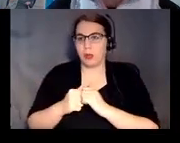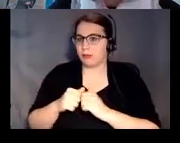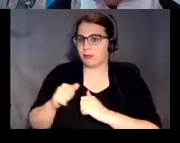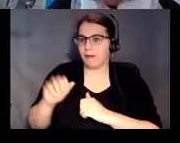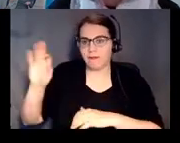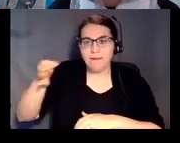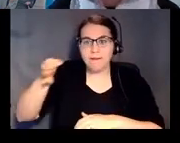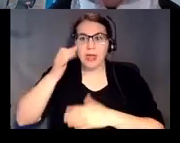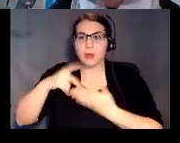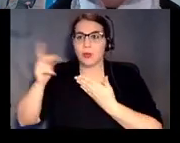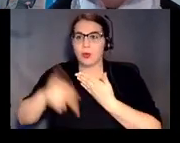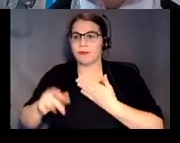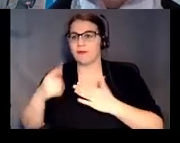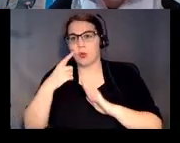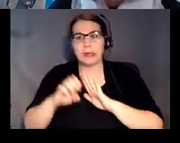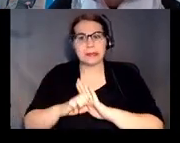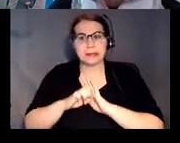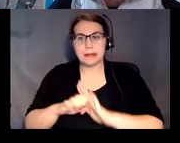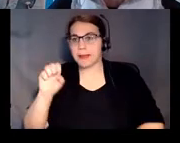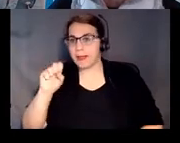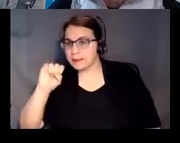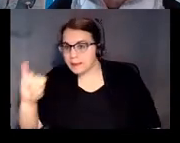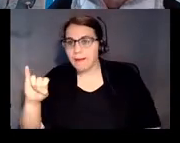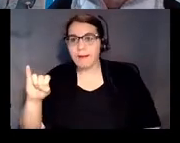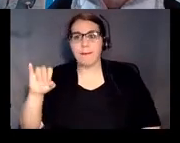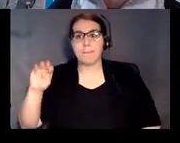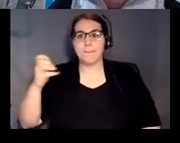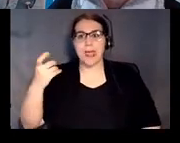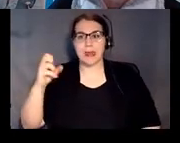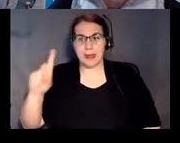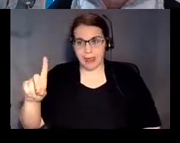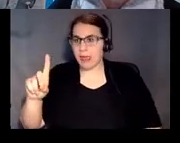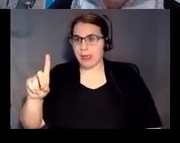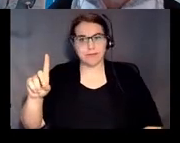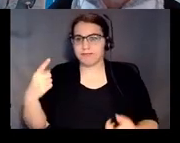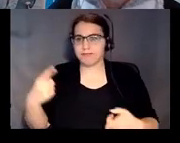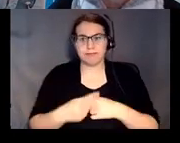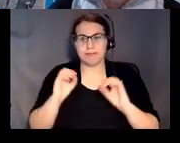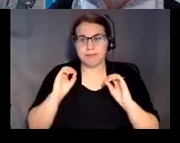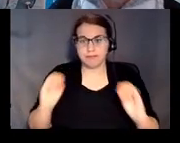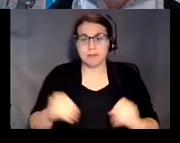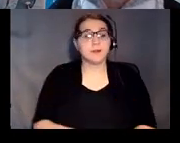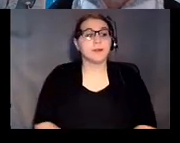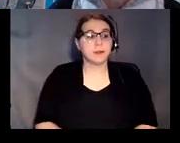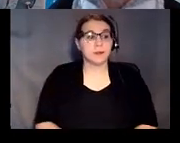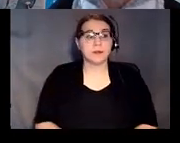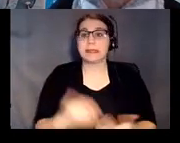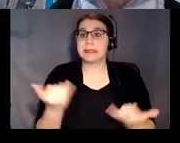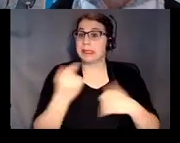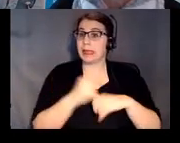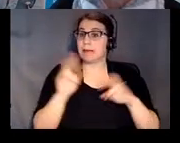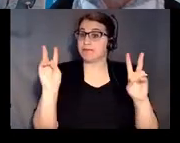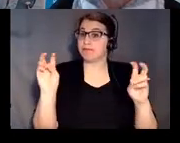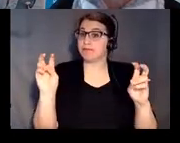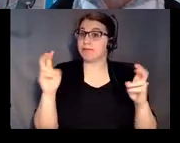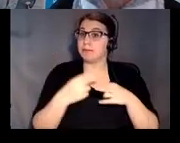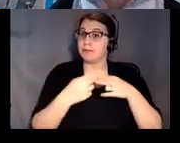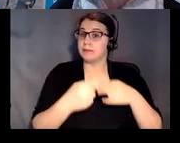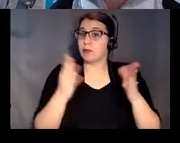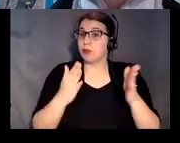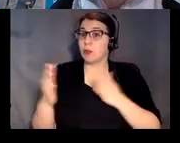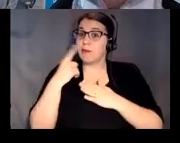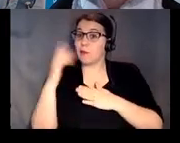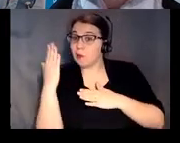as SSI or Medicaid. Today's session is titled Preparing for Your Future, Special Needs Trust